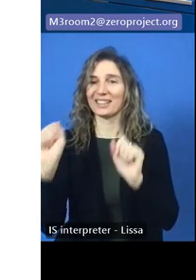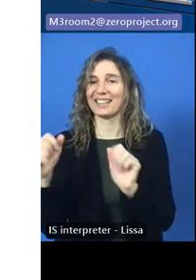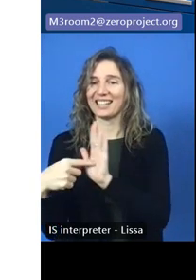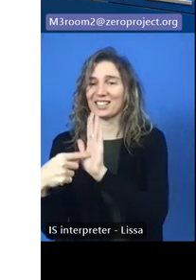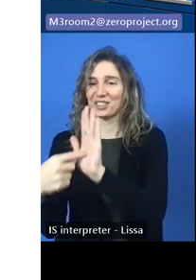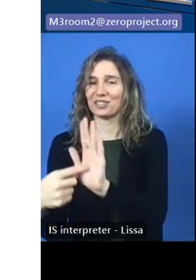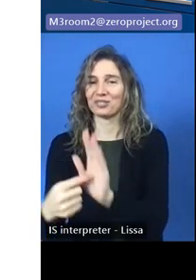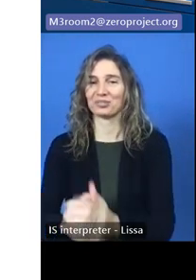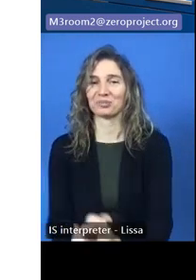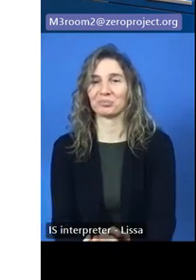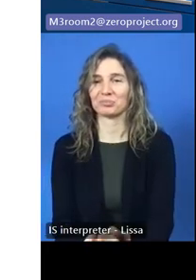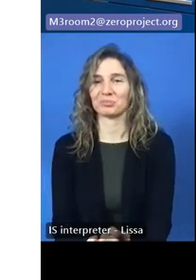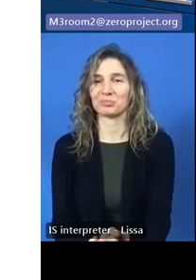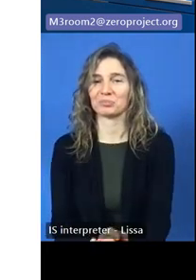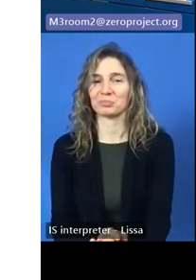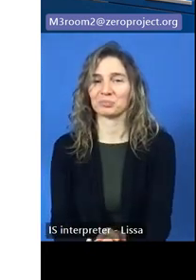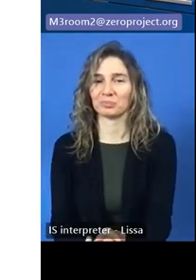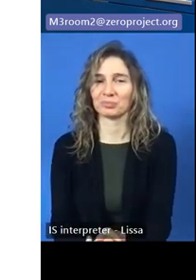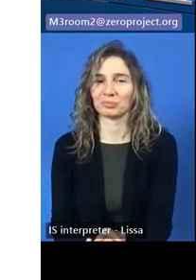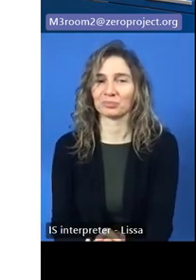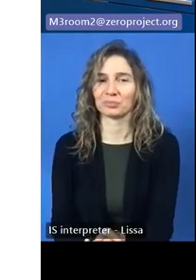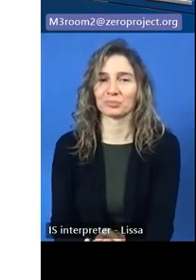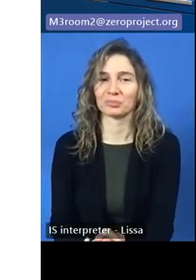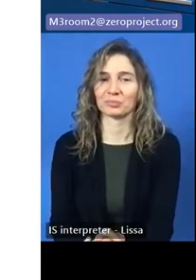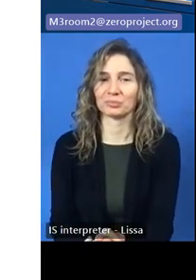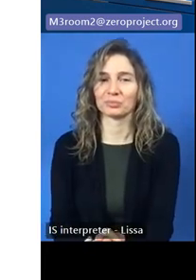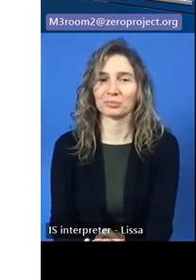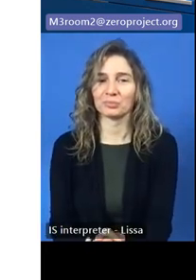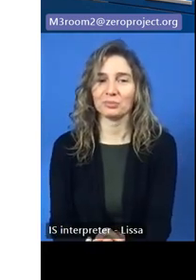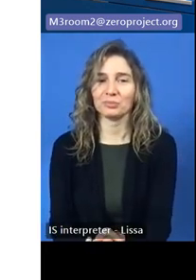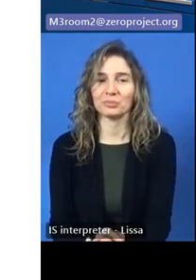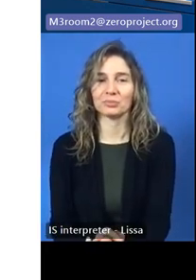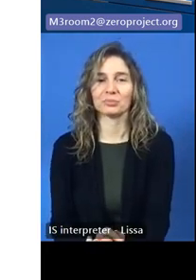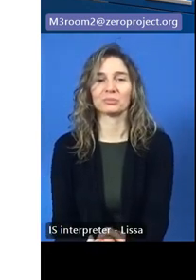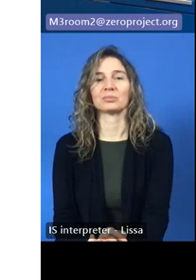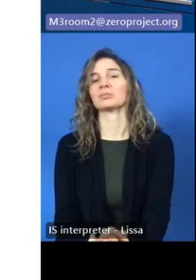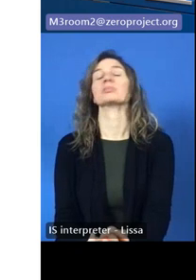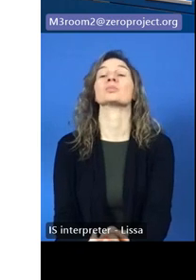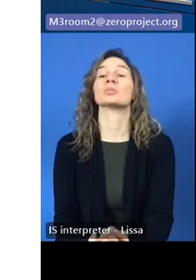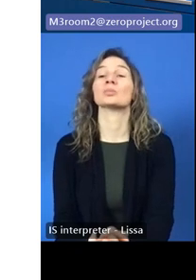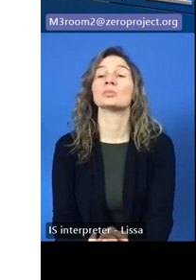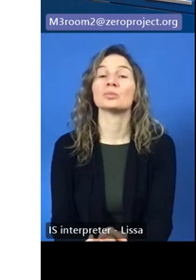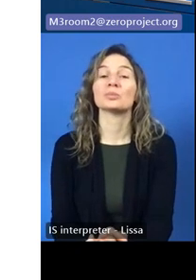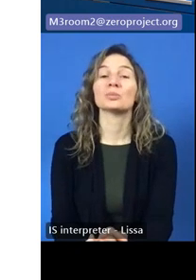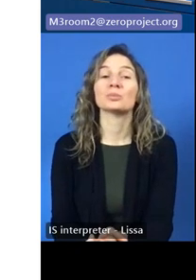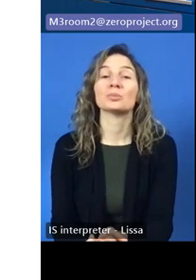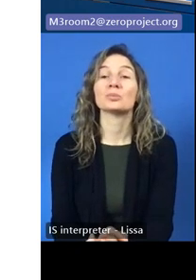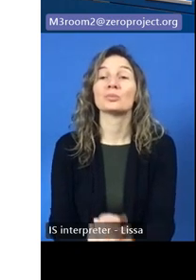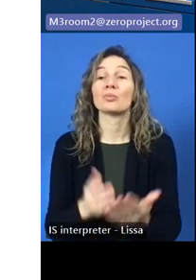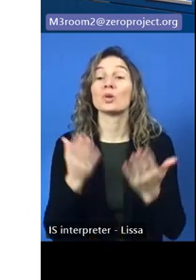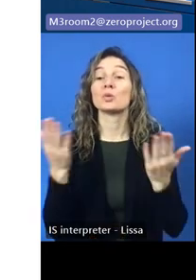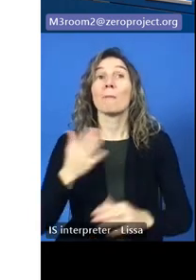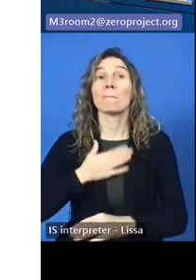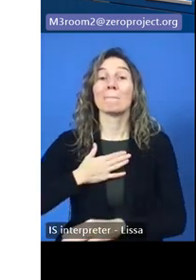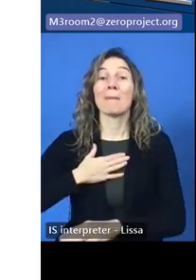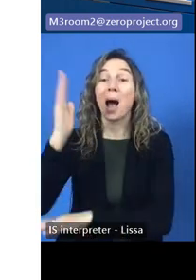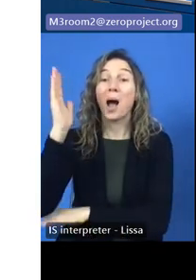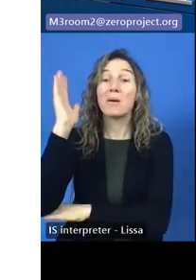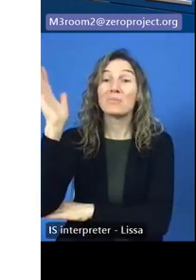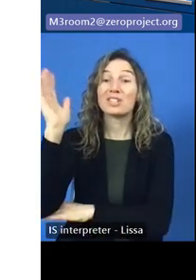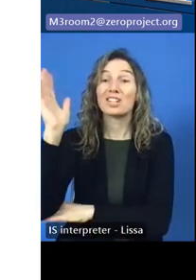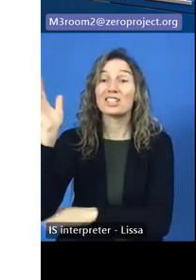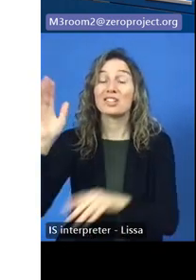So let me start with our presentation. I don't have a much picture in my presentation because later you